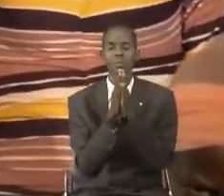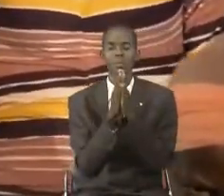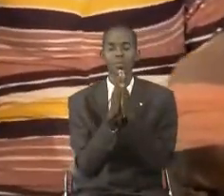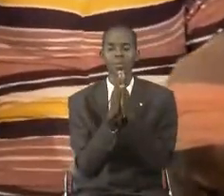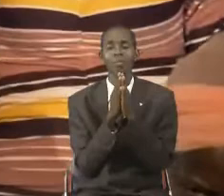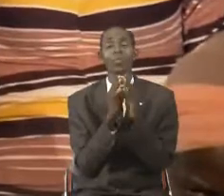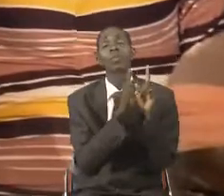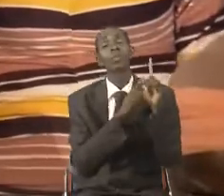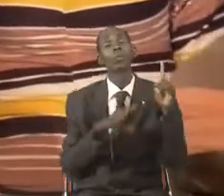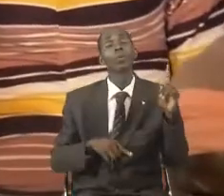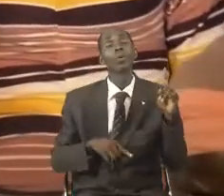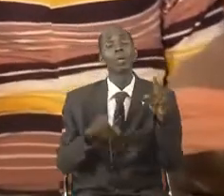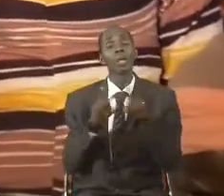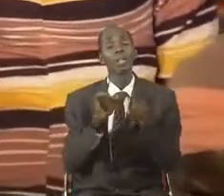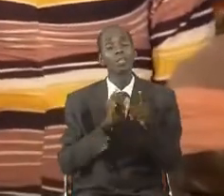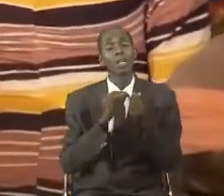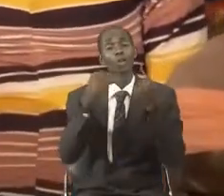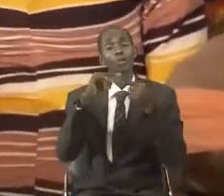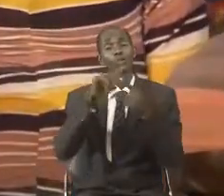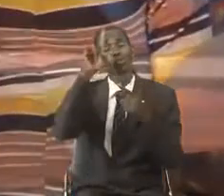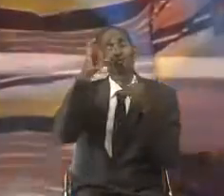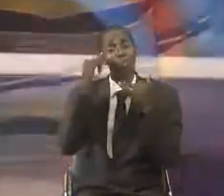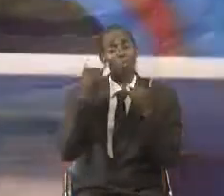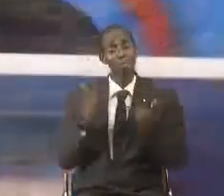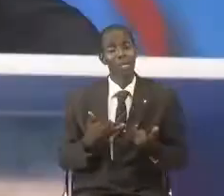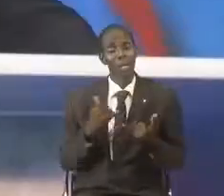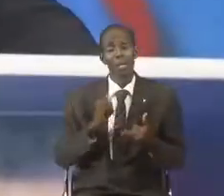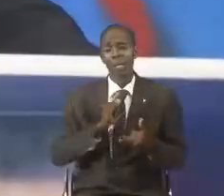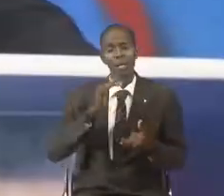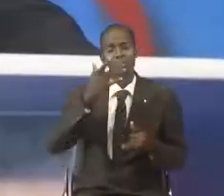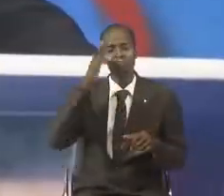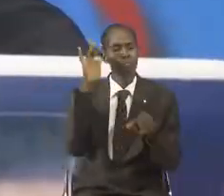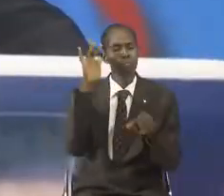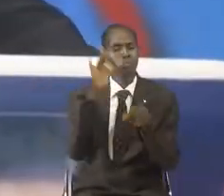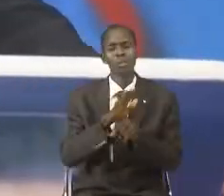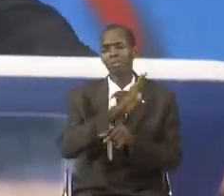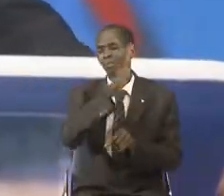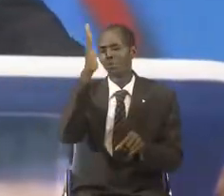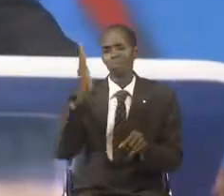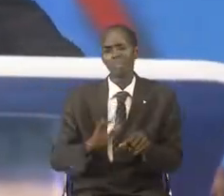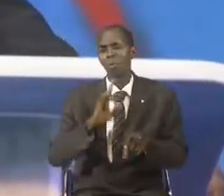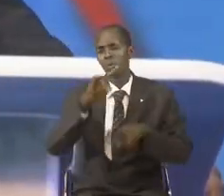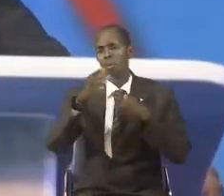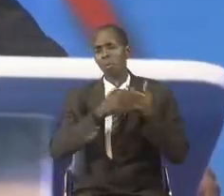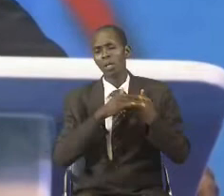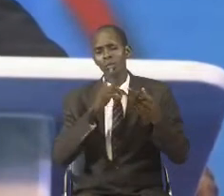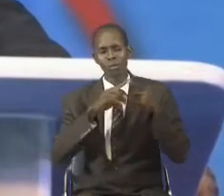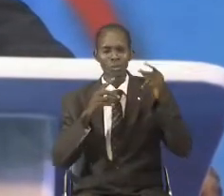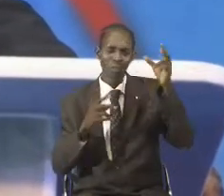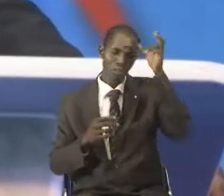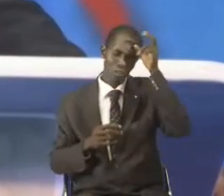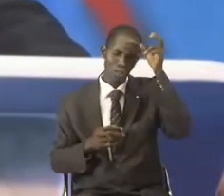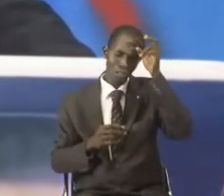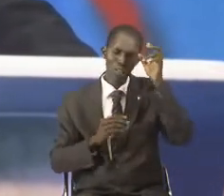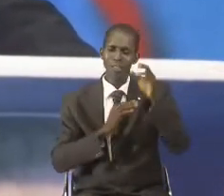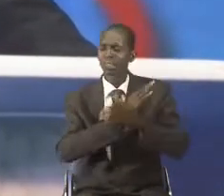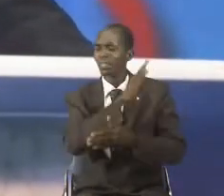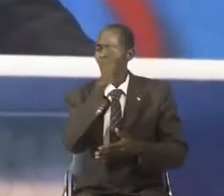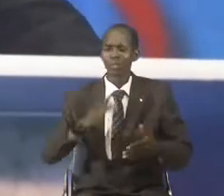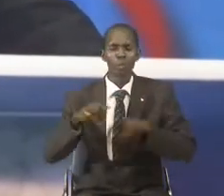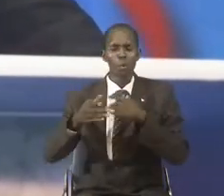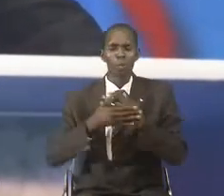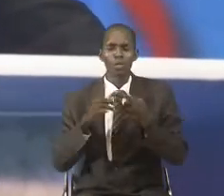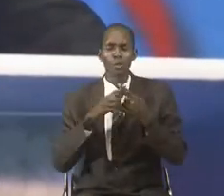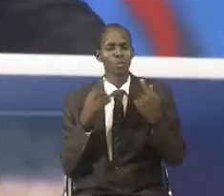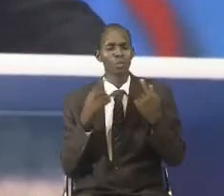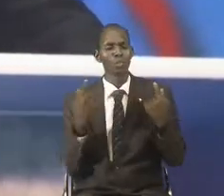you. Tell the Lord, as I come, I'll not go back to Satan. I'll